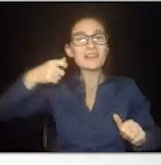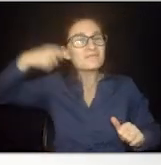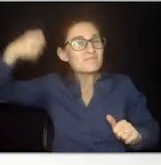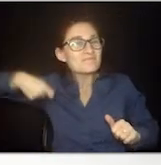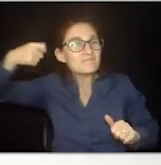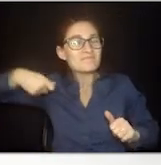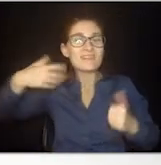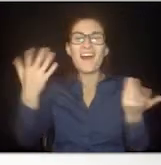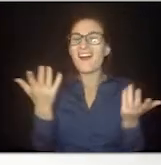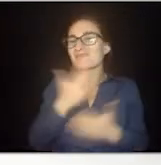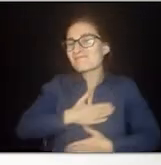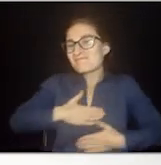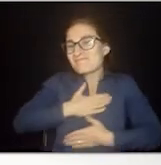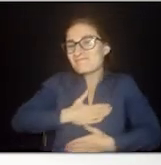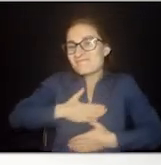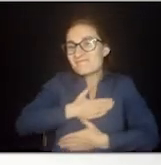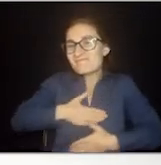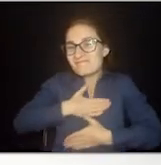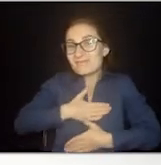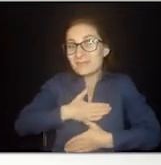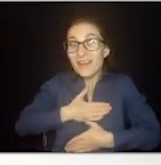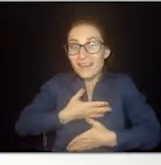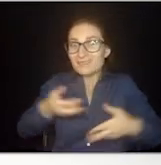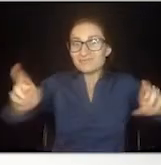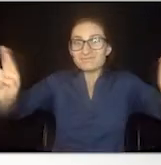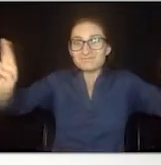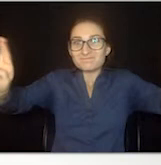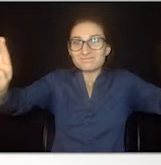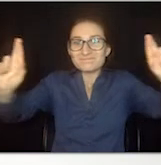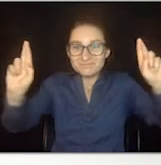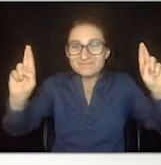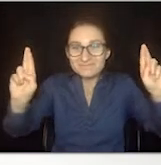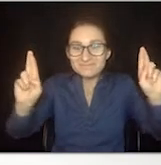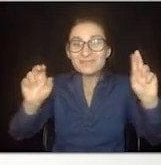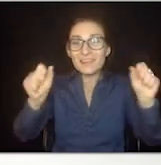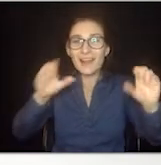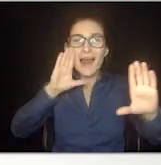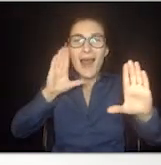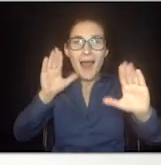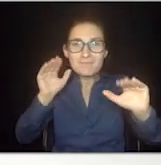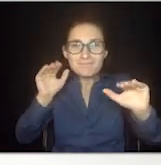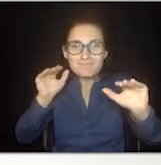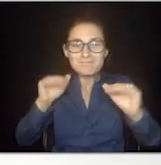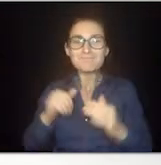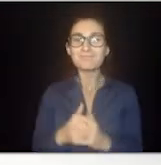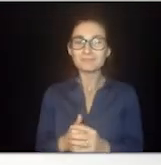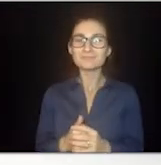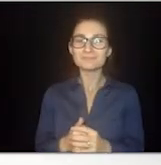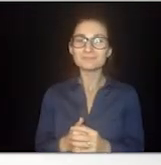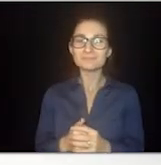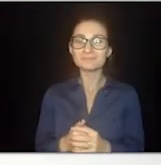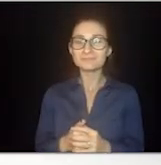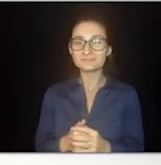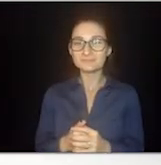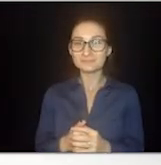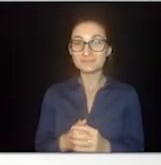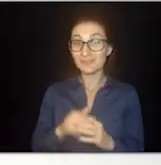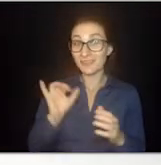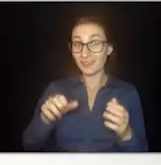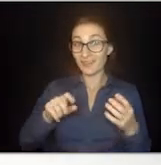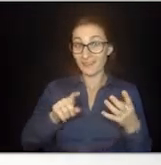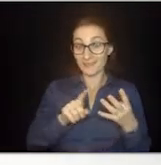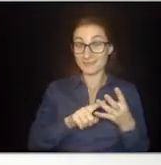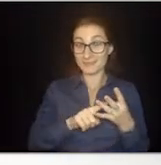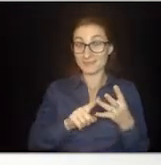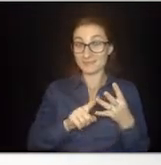to rub that on my tummy, and I just love that. He gets ready. And anticipation